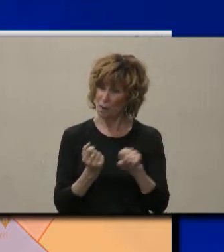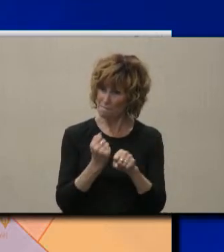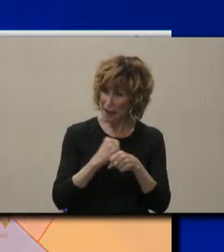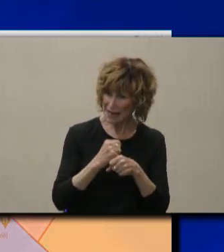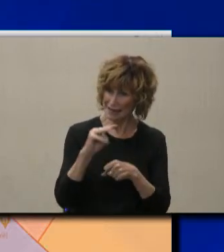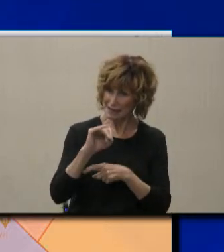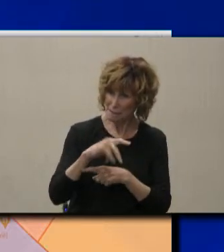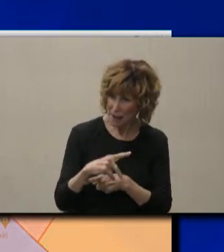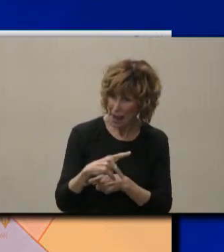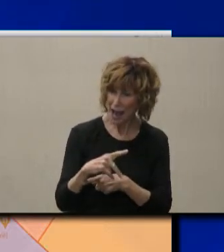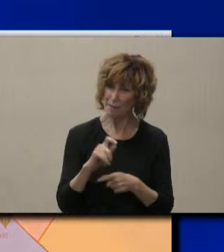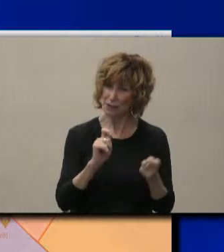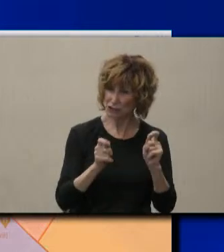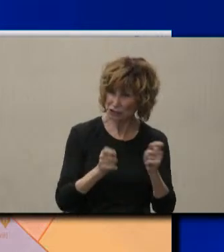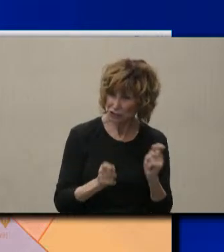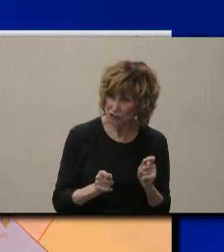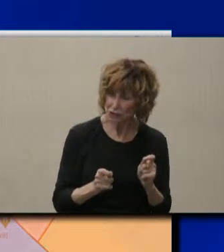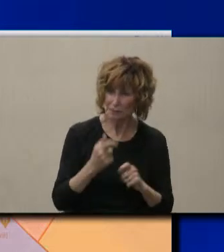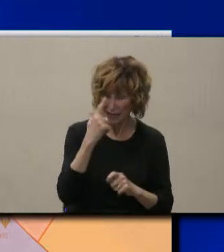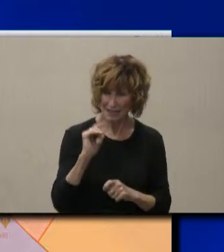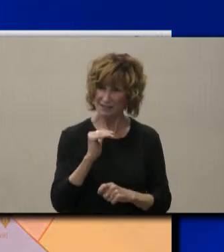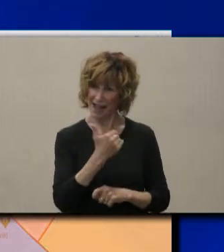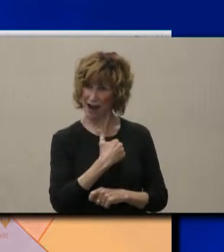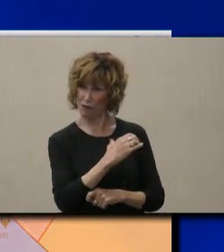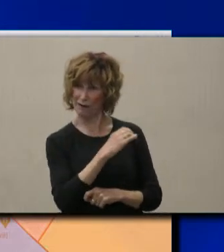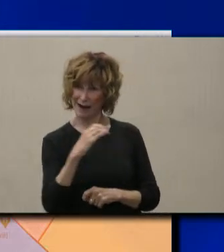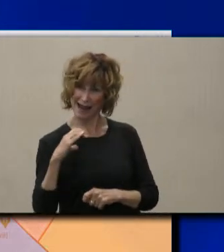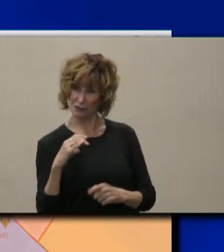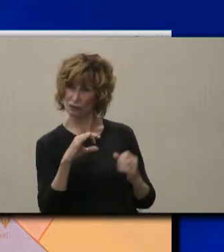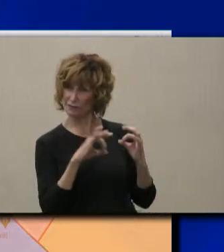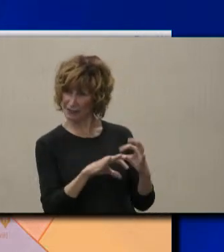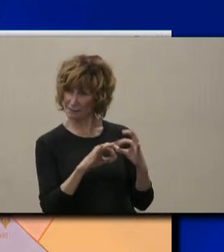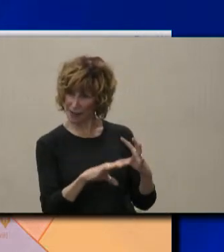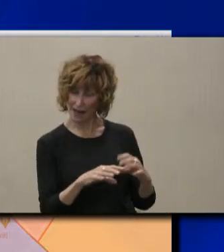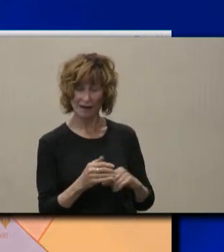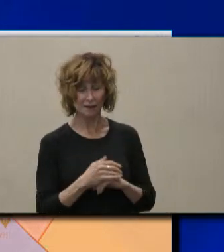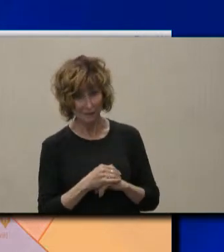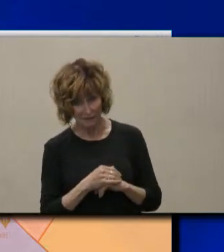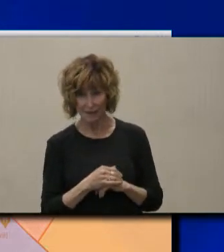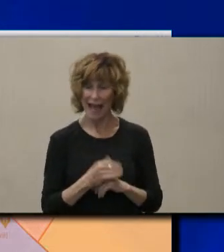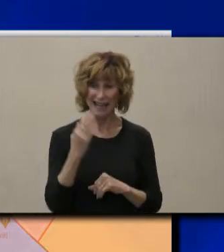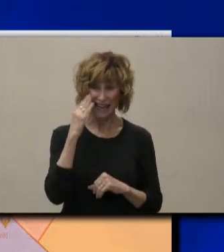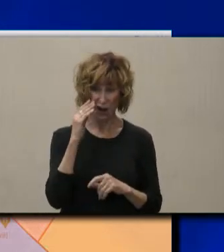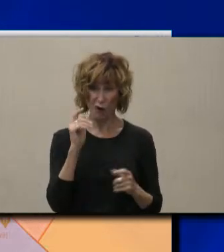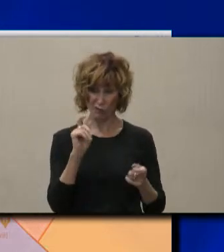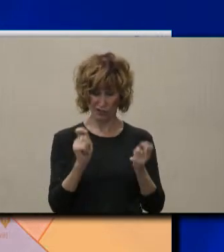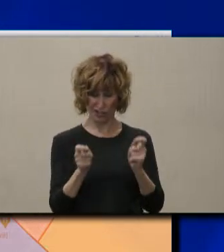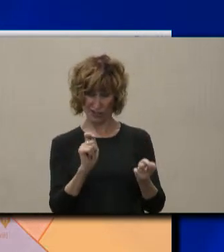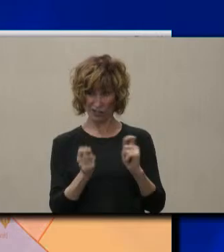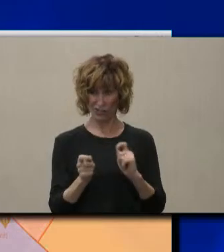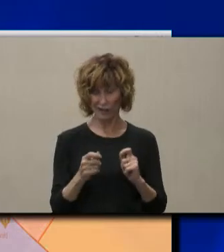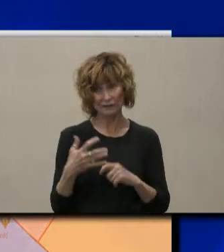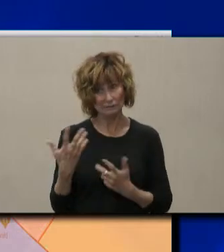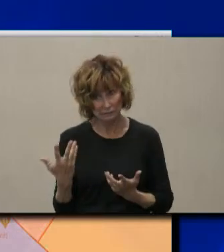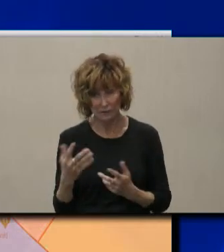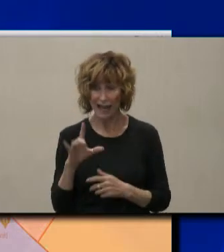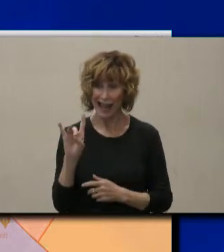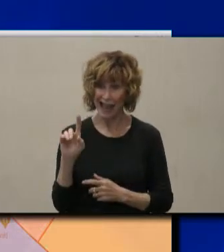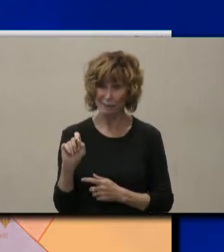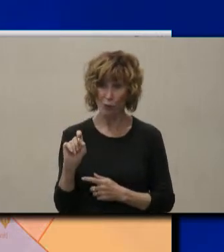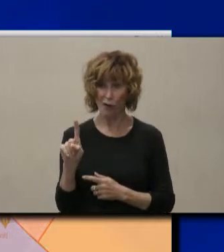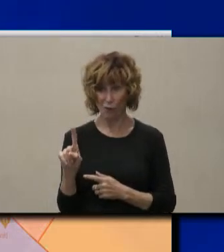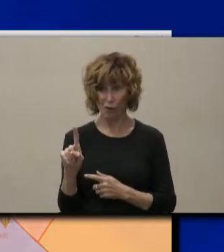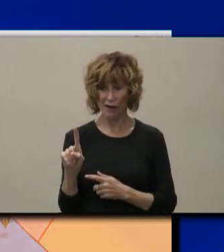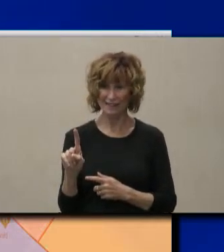trying to keep districts intact. I know it's a difficult playing with maps, but I do think 8.1 is kind of step backwards